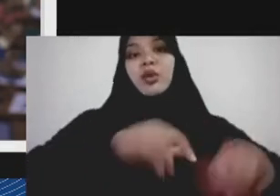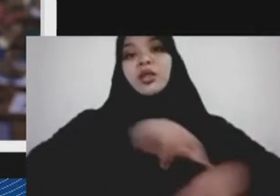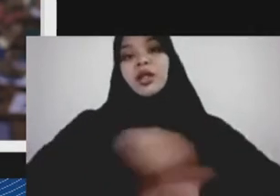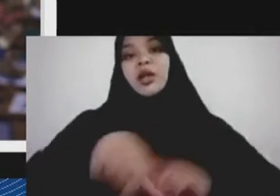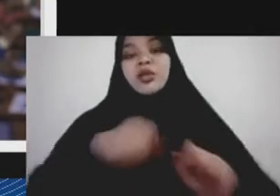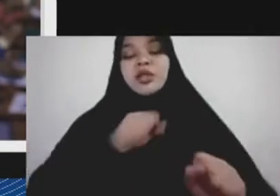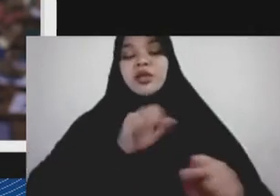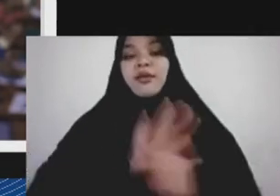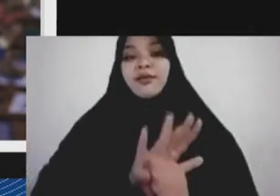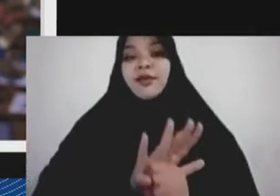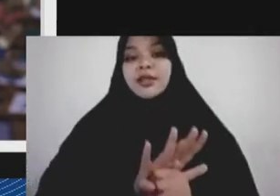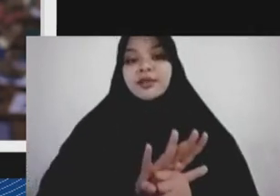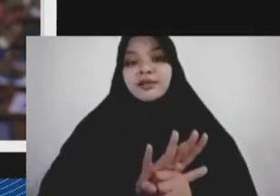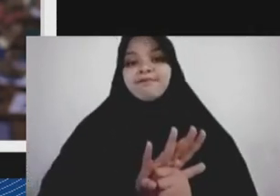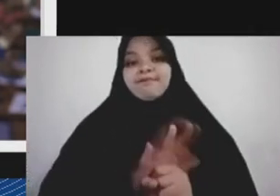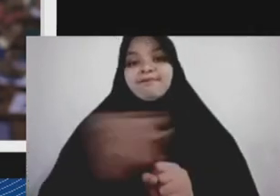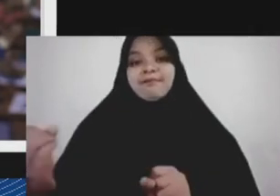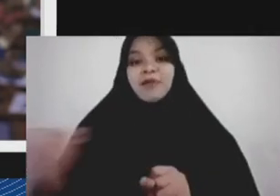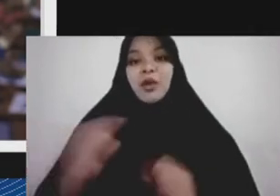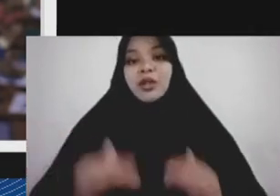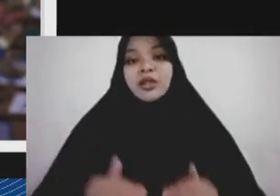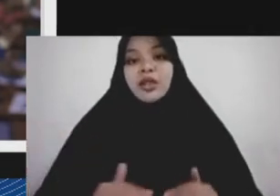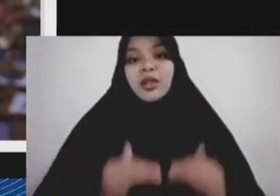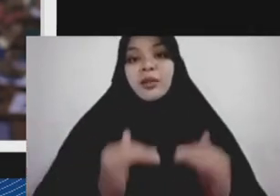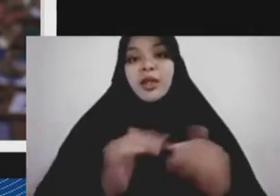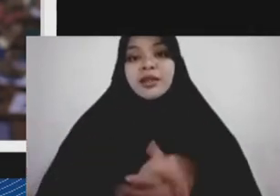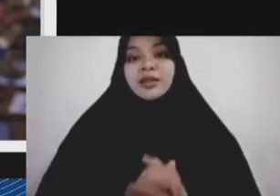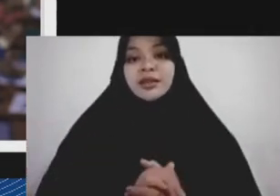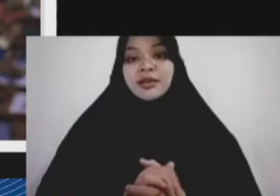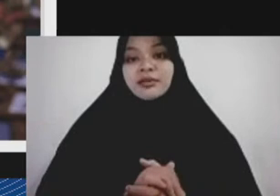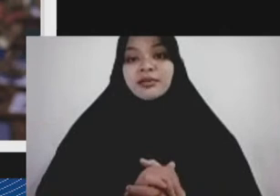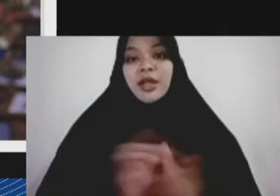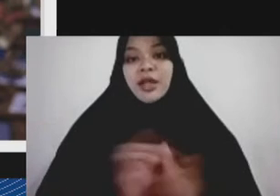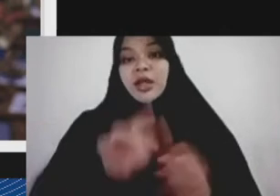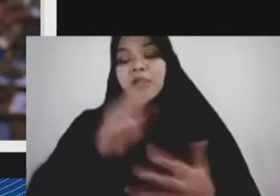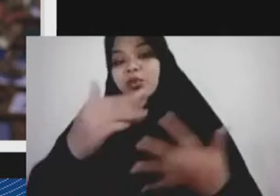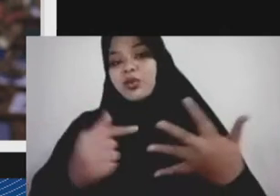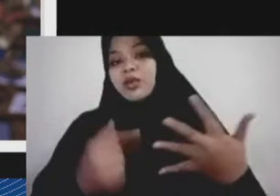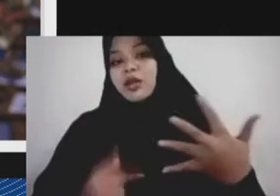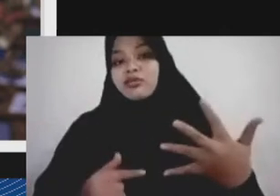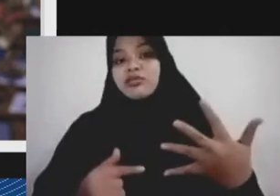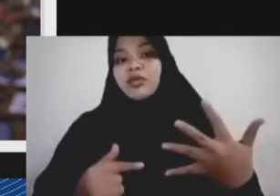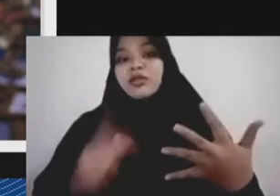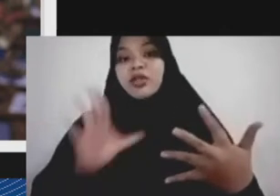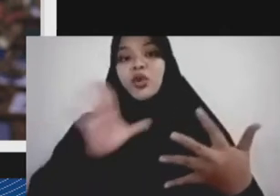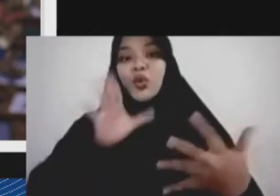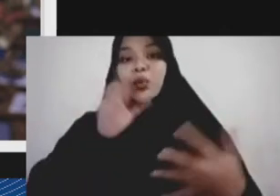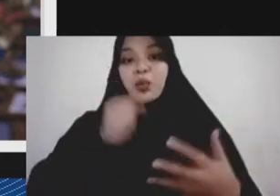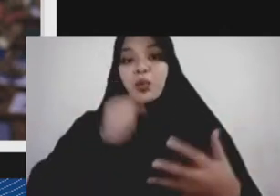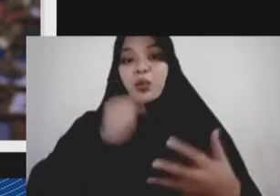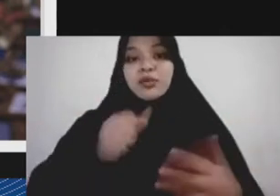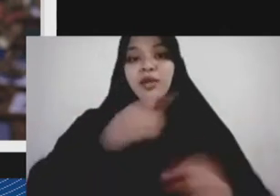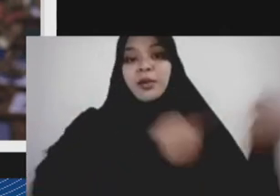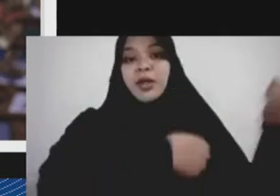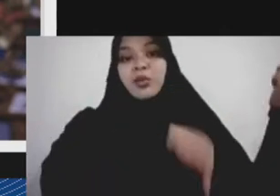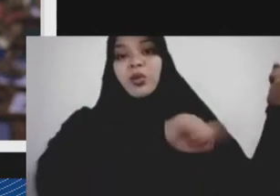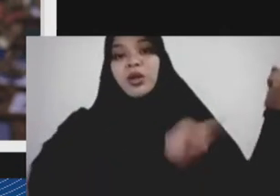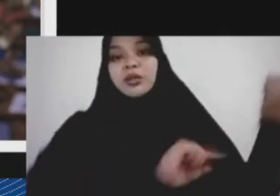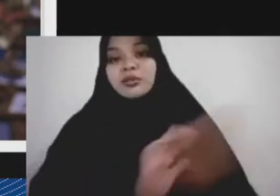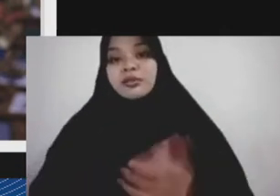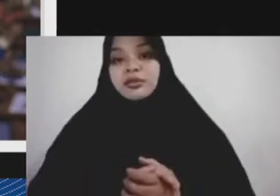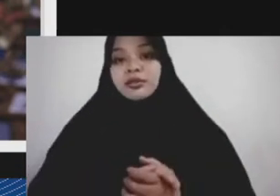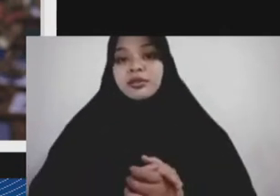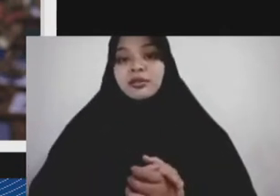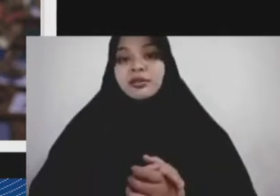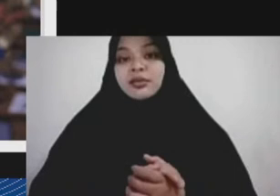is affecting women and girls and men and boys of different ages, abilities, socioeconomic and